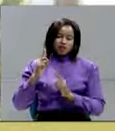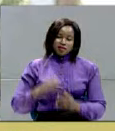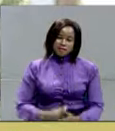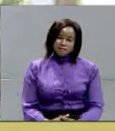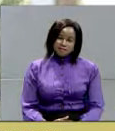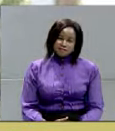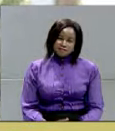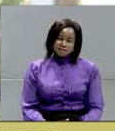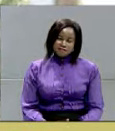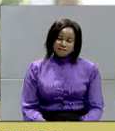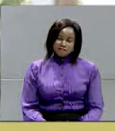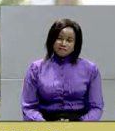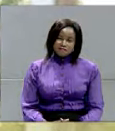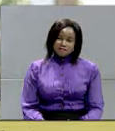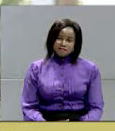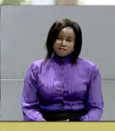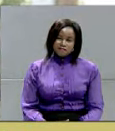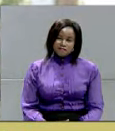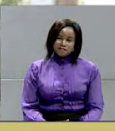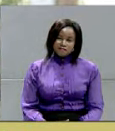embarked on this